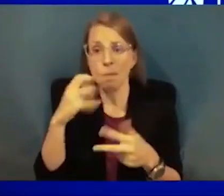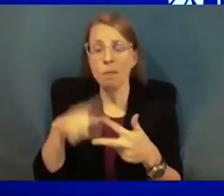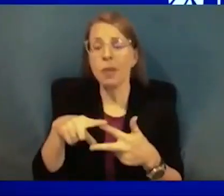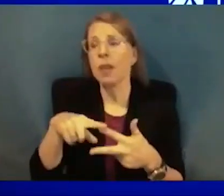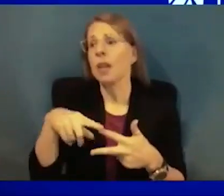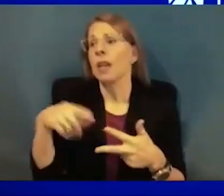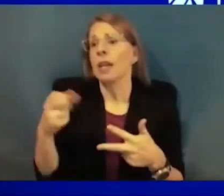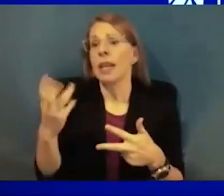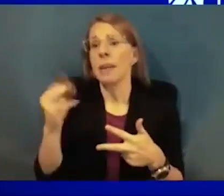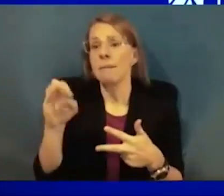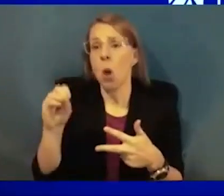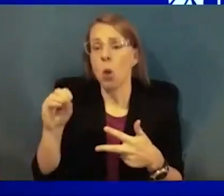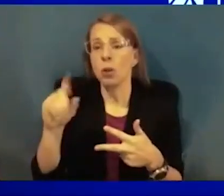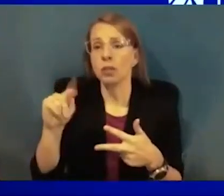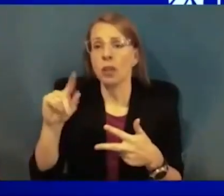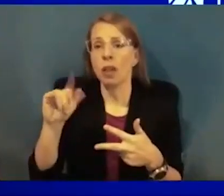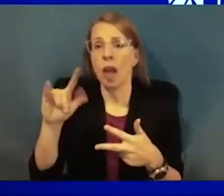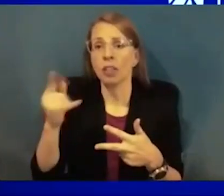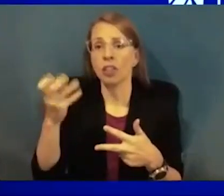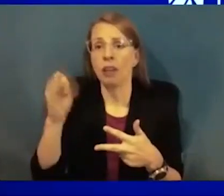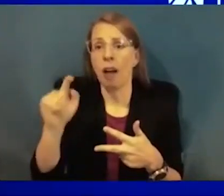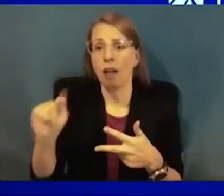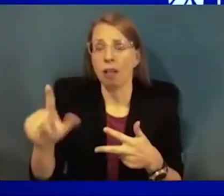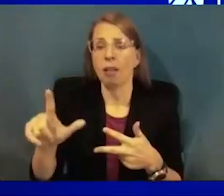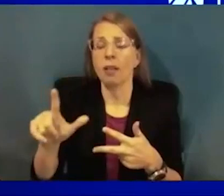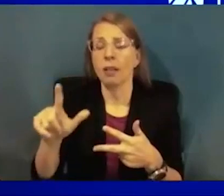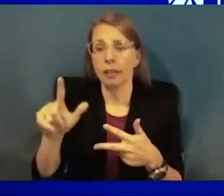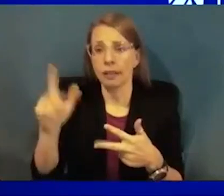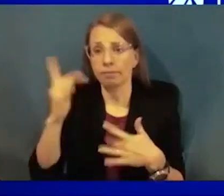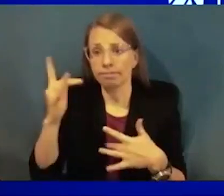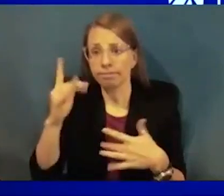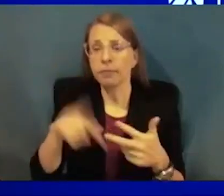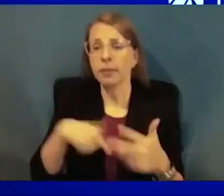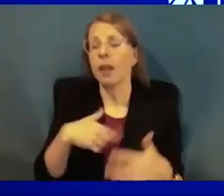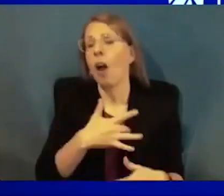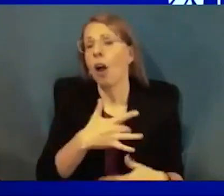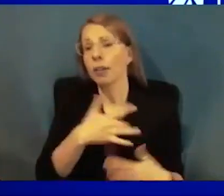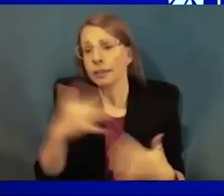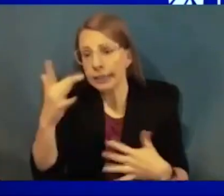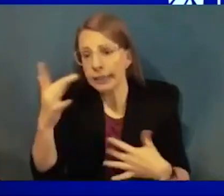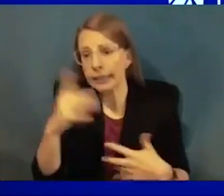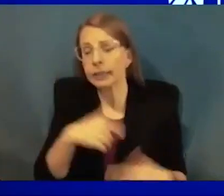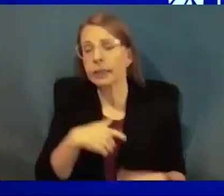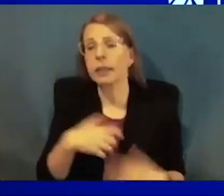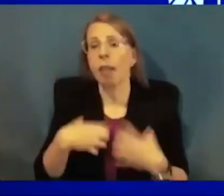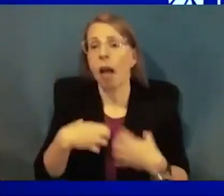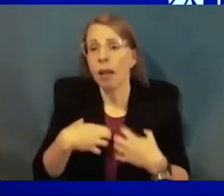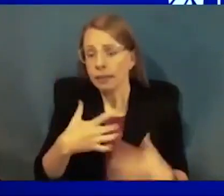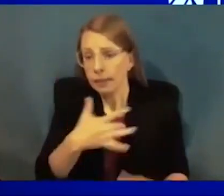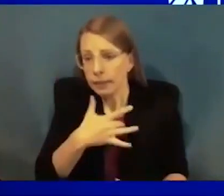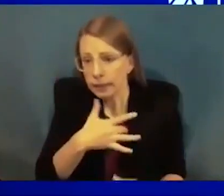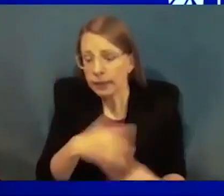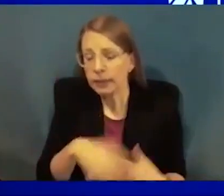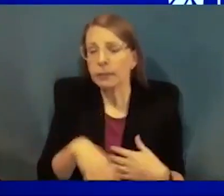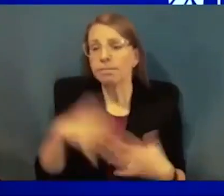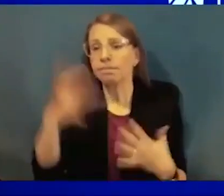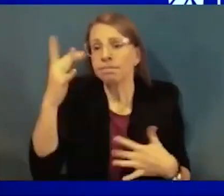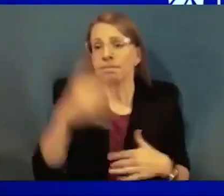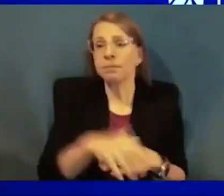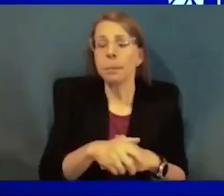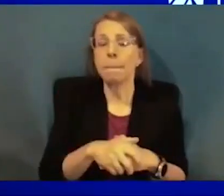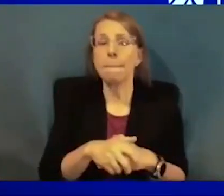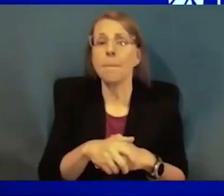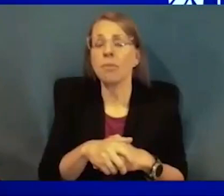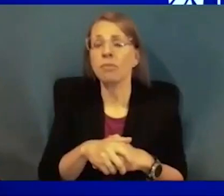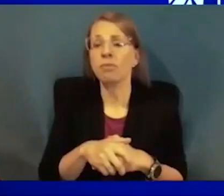or cancer, other immunosuppression, heart disease, lung disease. So again, the vast majority of these people that are in the hospital